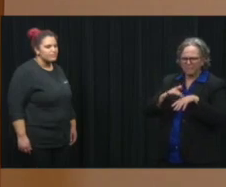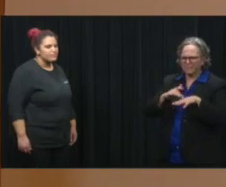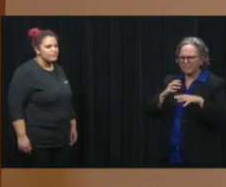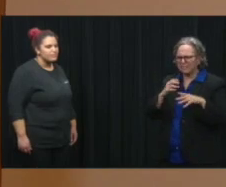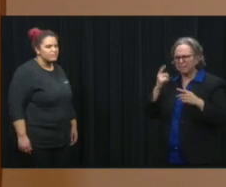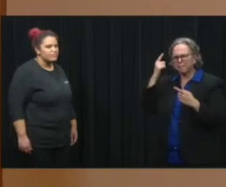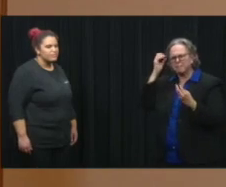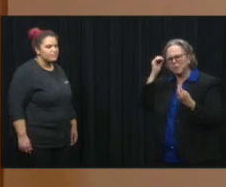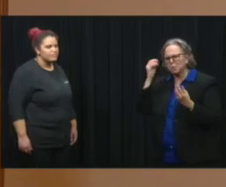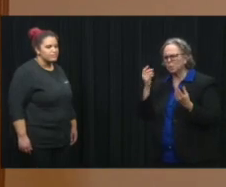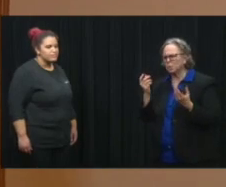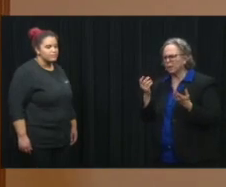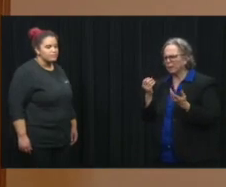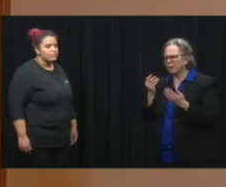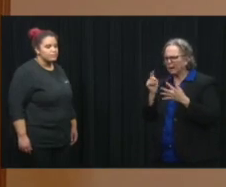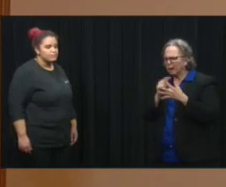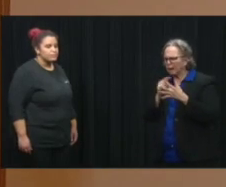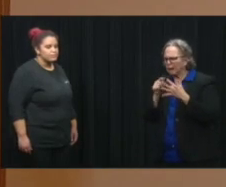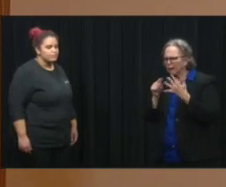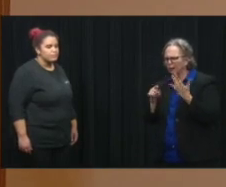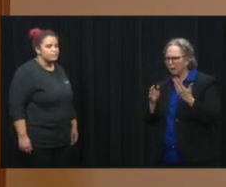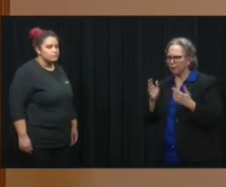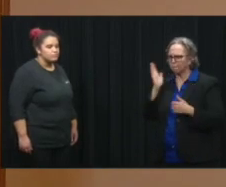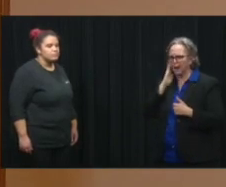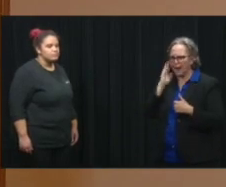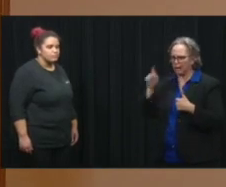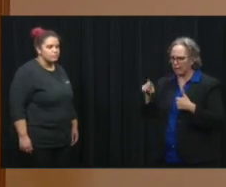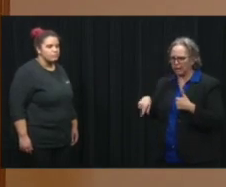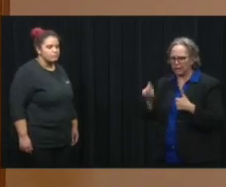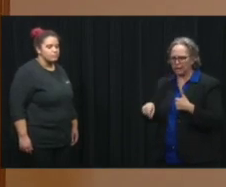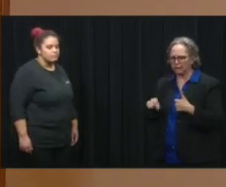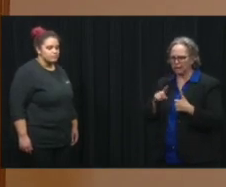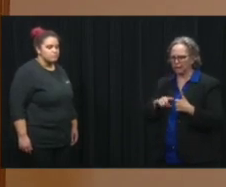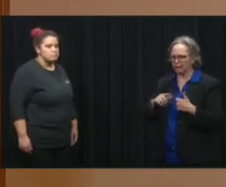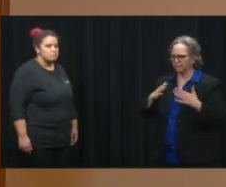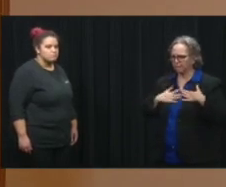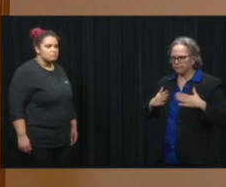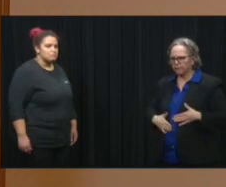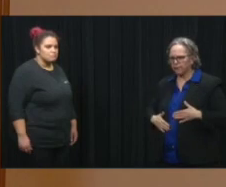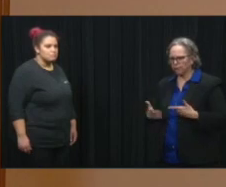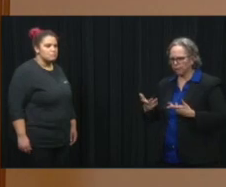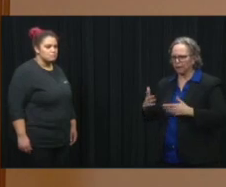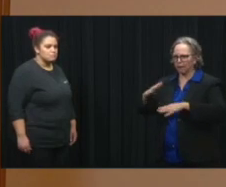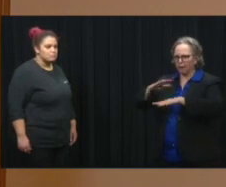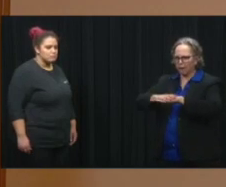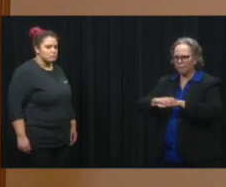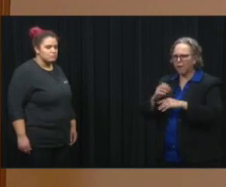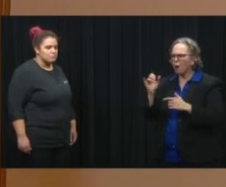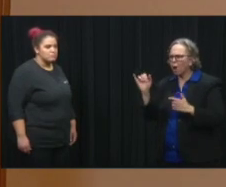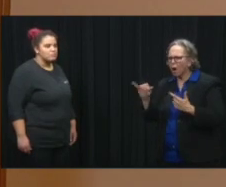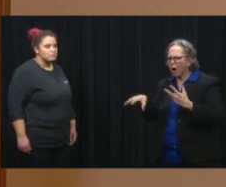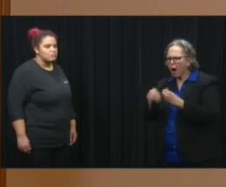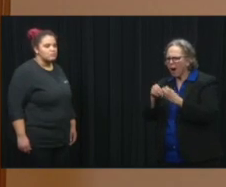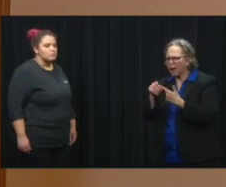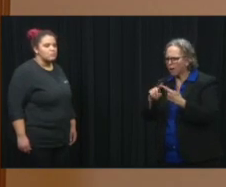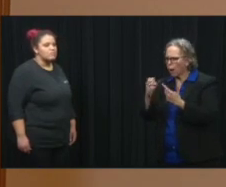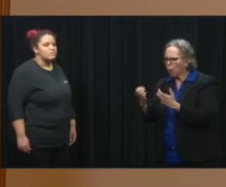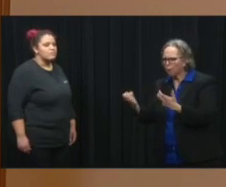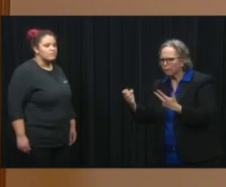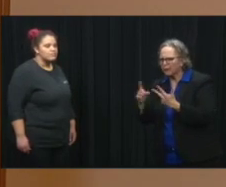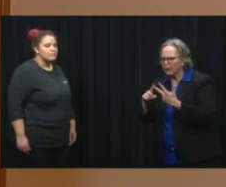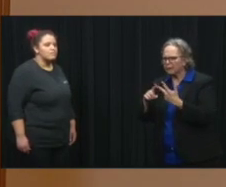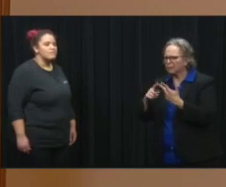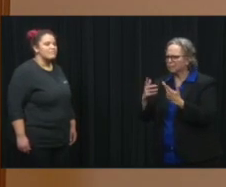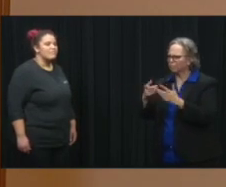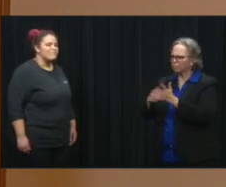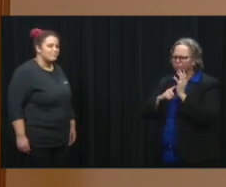think of beds, meaning like a physical place, but it is all the equipment that surrounds that, and it's the people. I said that early